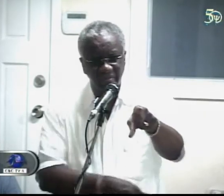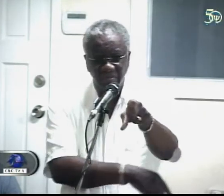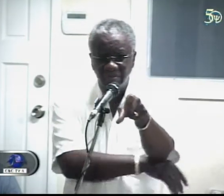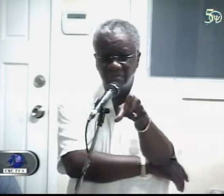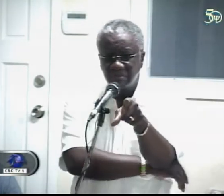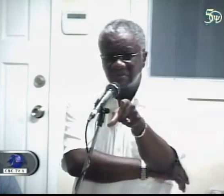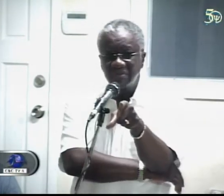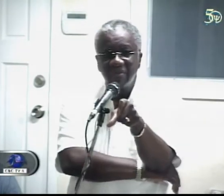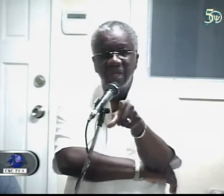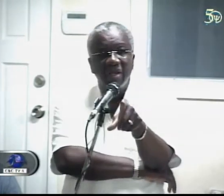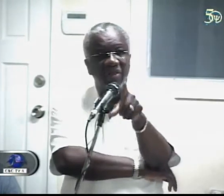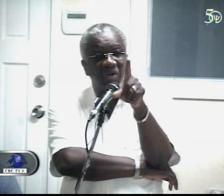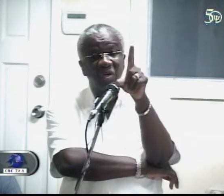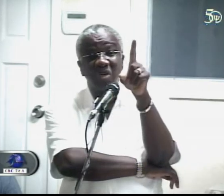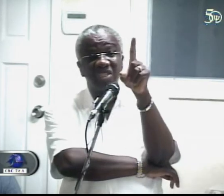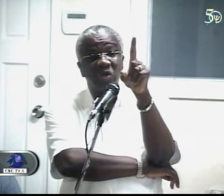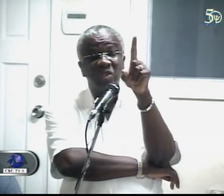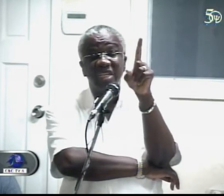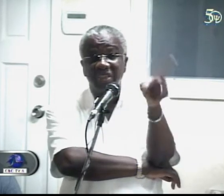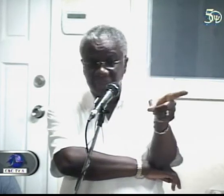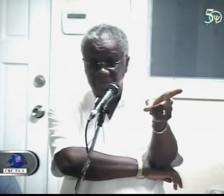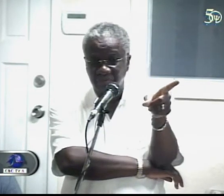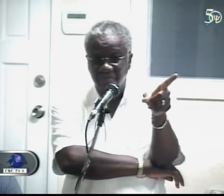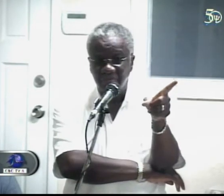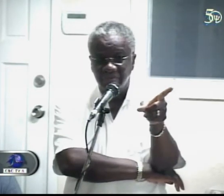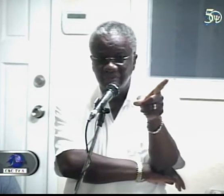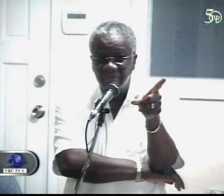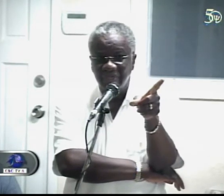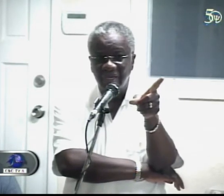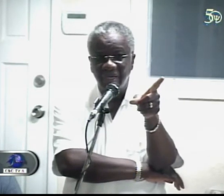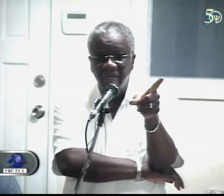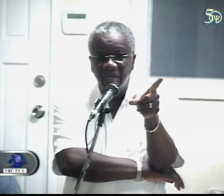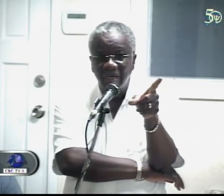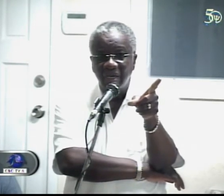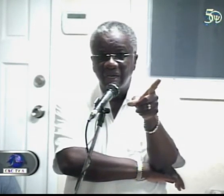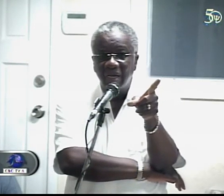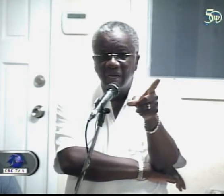homes. They don't run schools either.